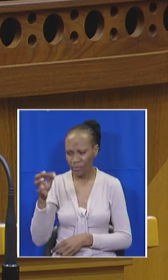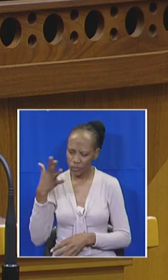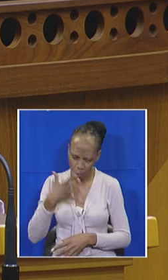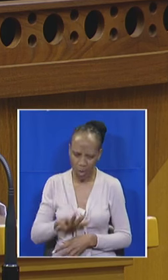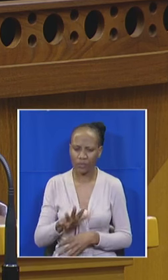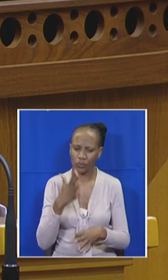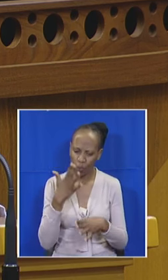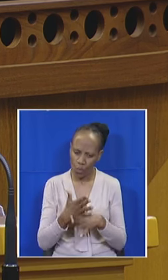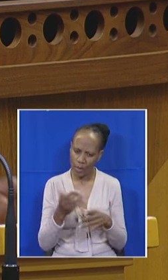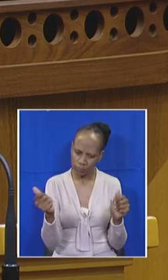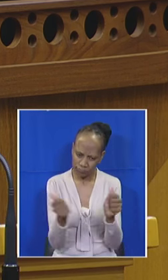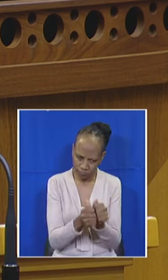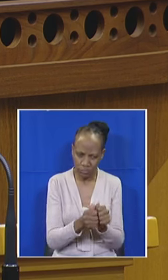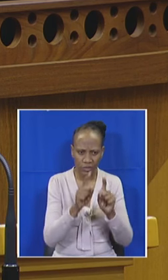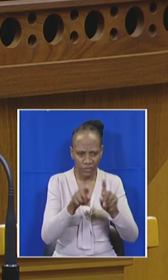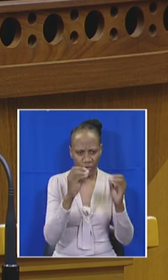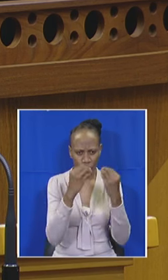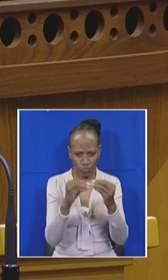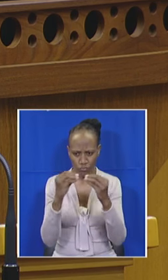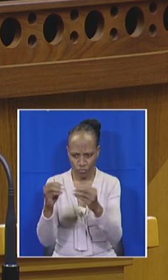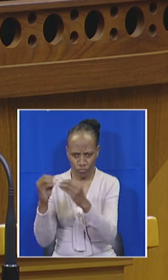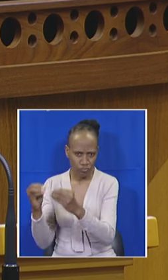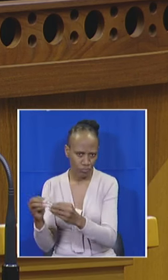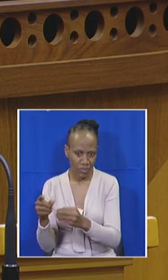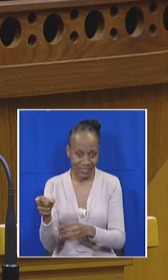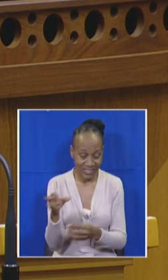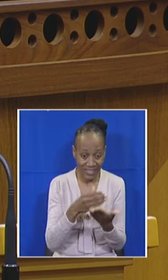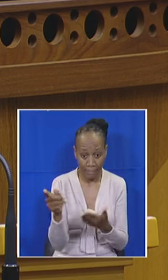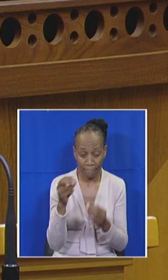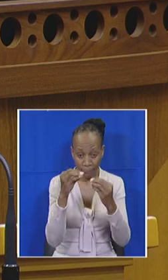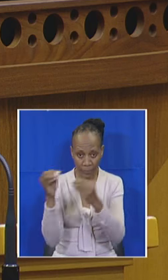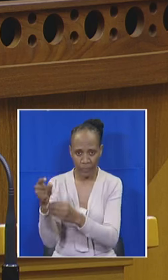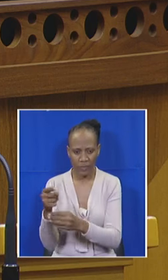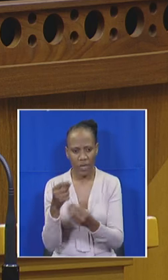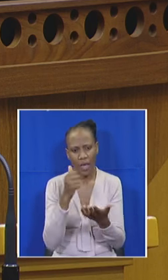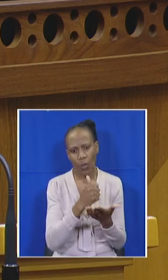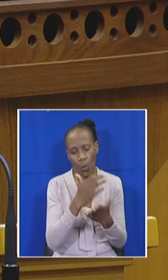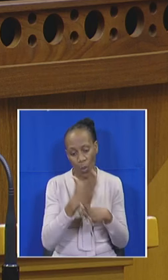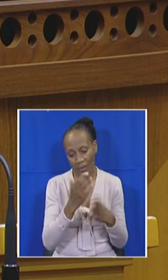and that many already provide services to government.